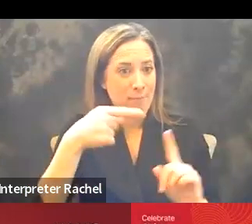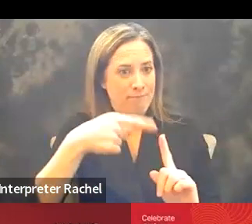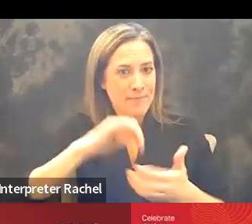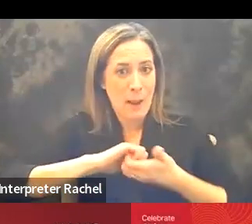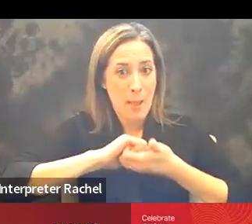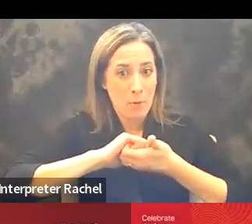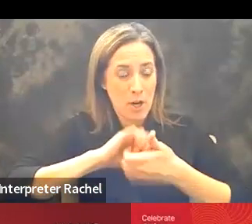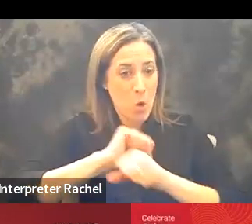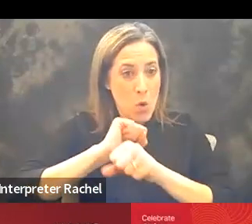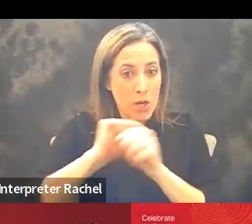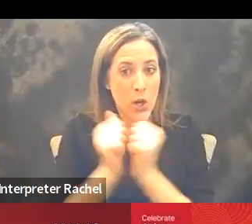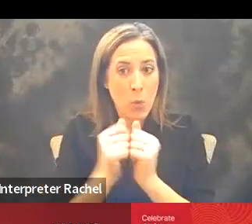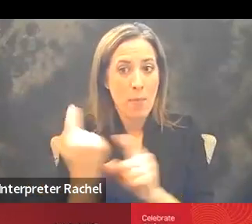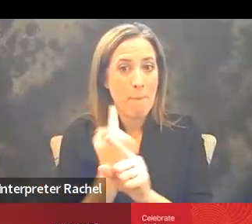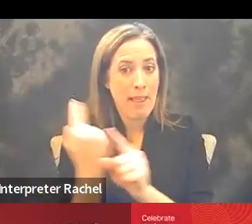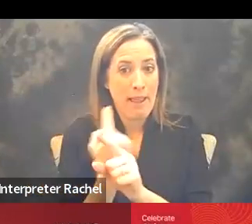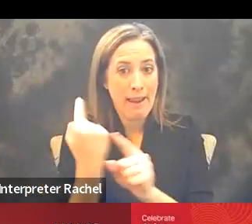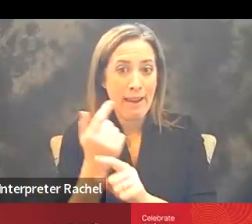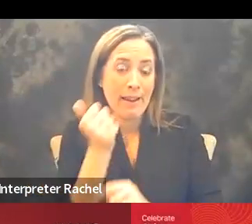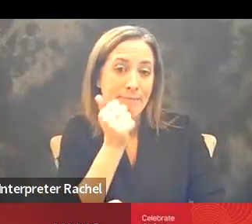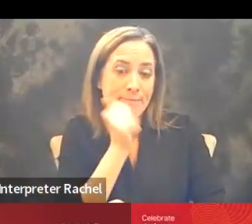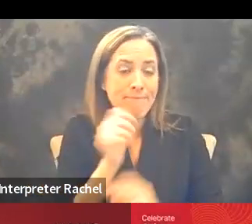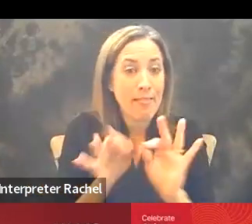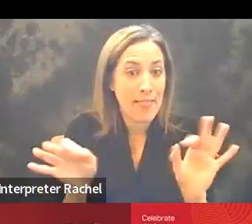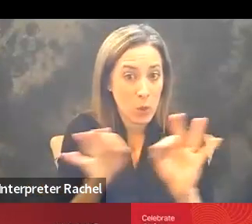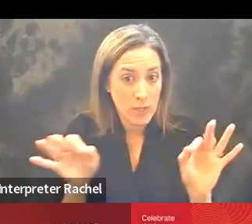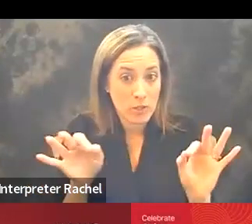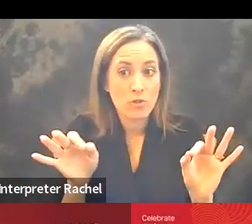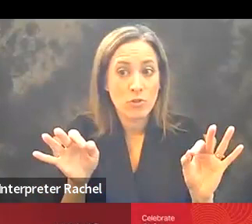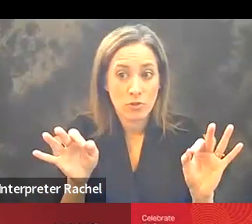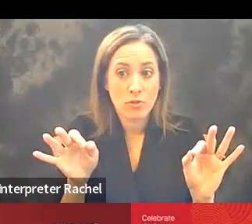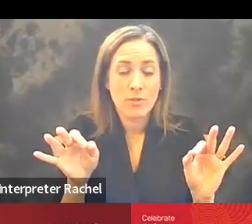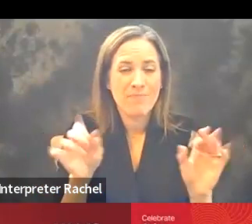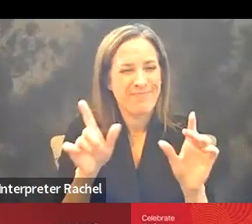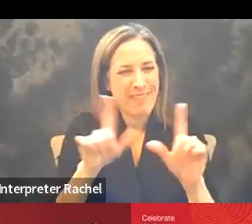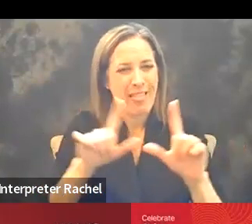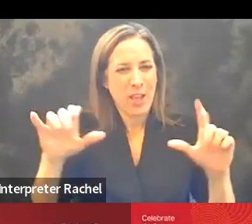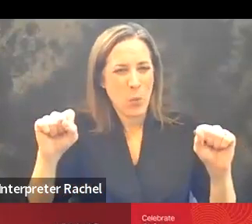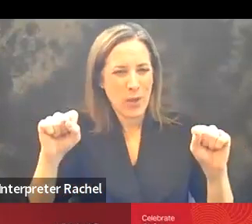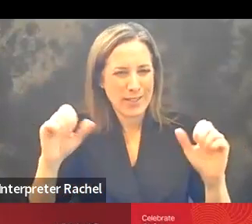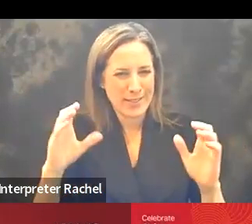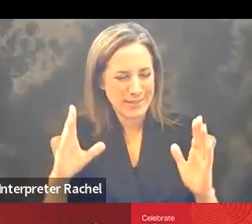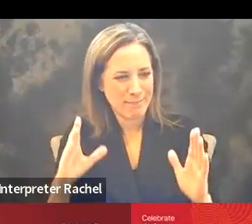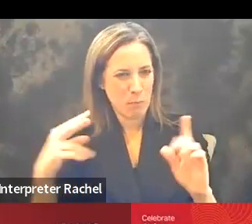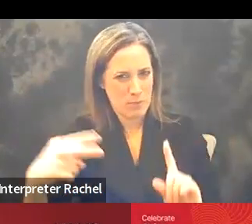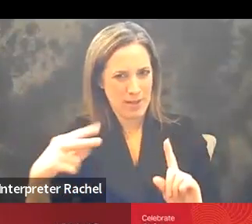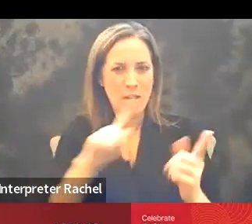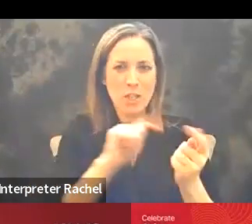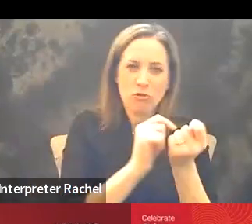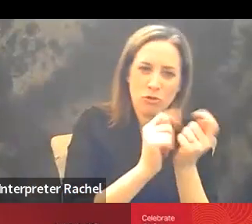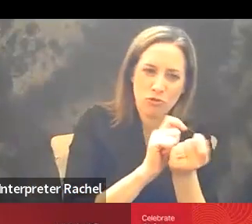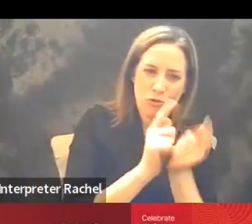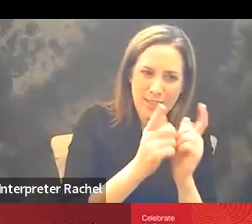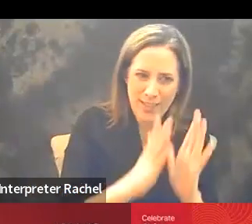that working with plain language and, you know, that linguist perspective, the translator and the interpreter, is going to be very interesting on this